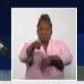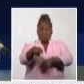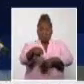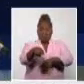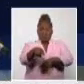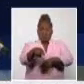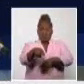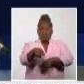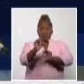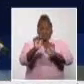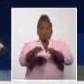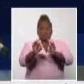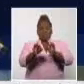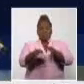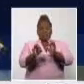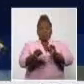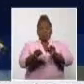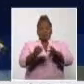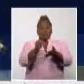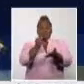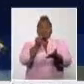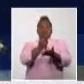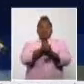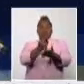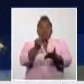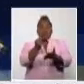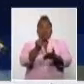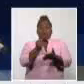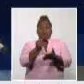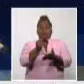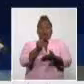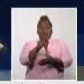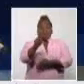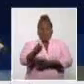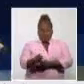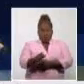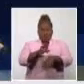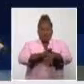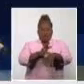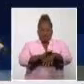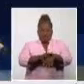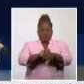been in contact with that confirmed case in the last 14 days.